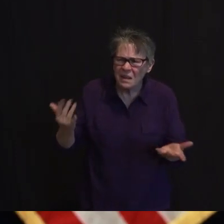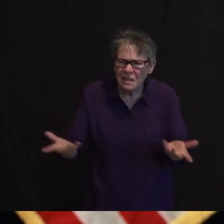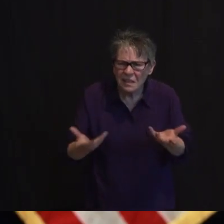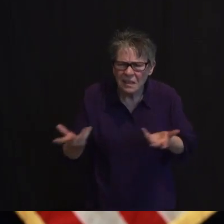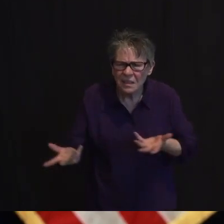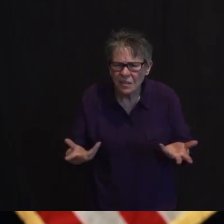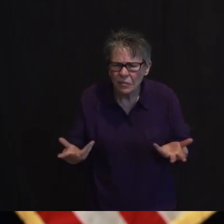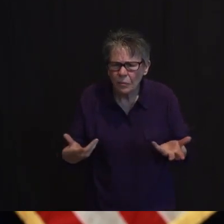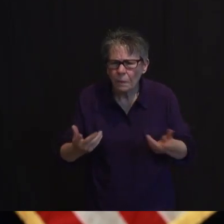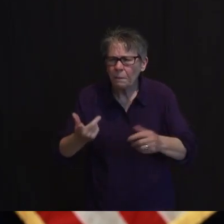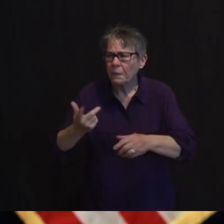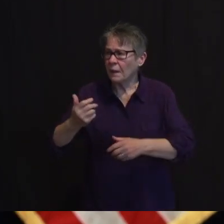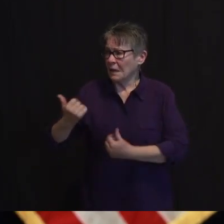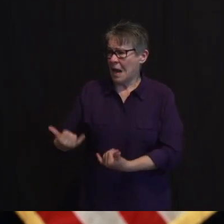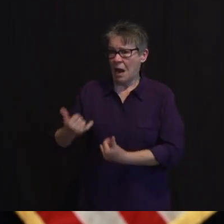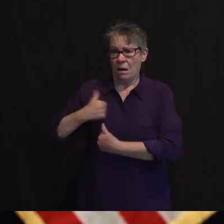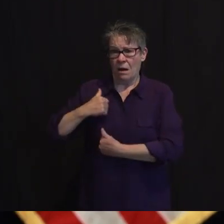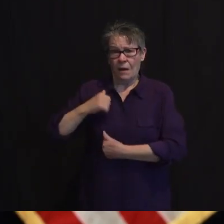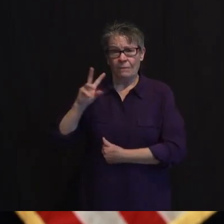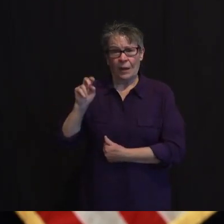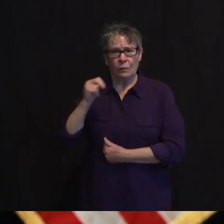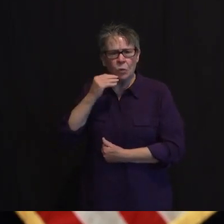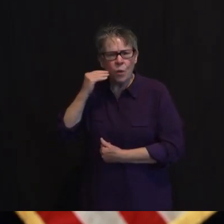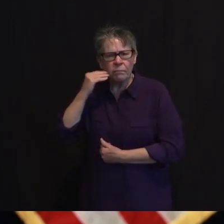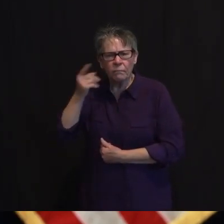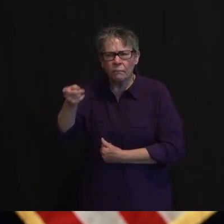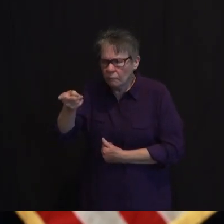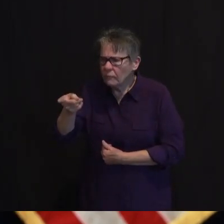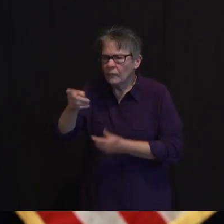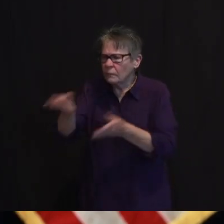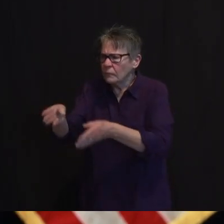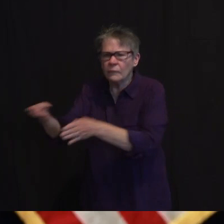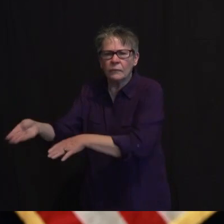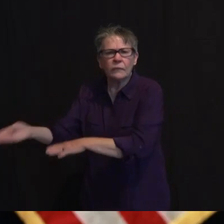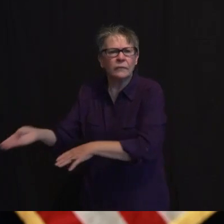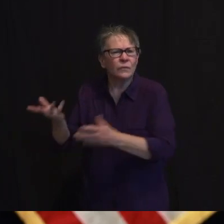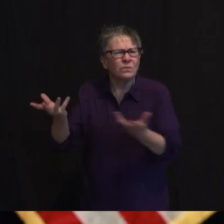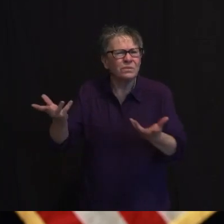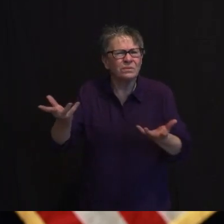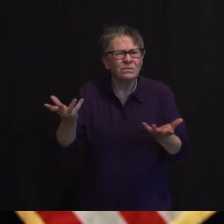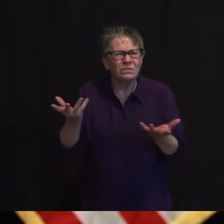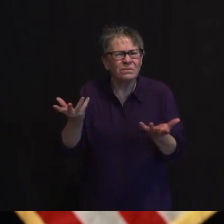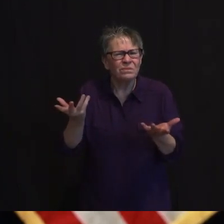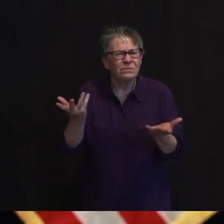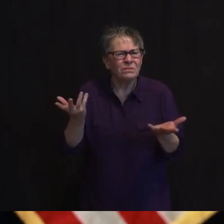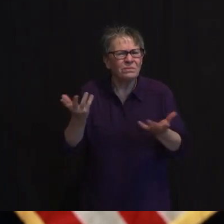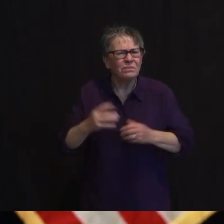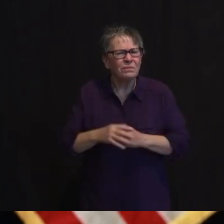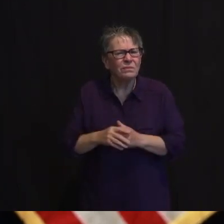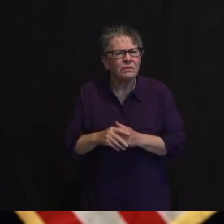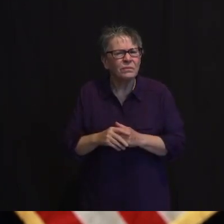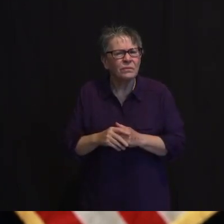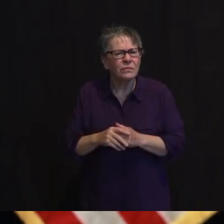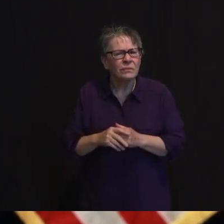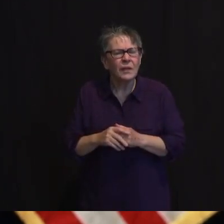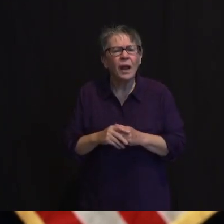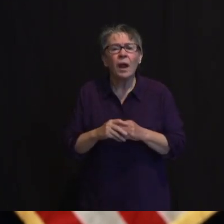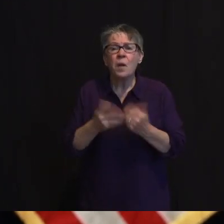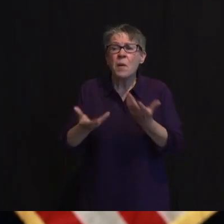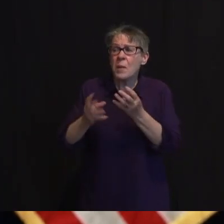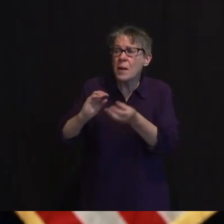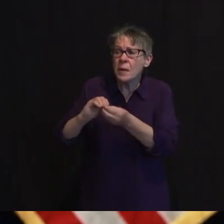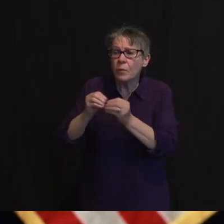possibly a significant undercount of people who are COVID-19 positive? And in addition to ventilators and PPE and drugs and